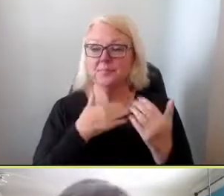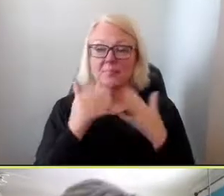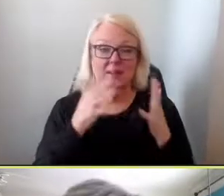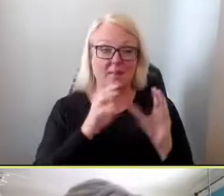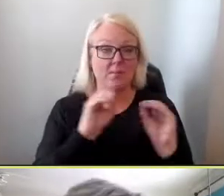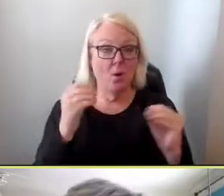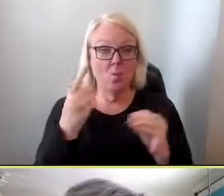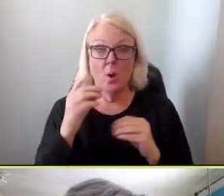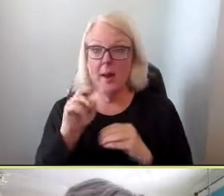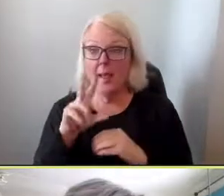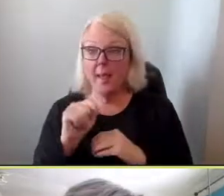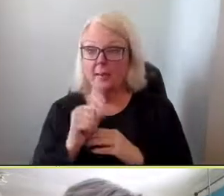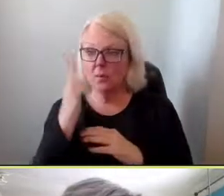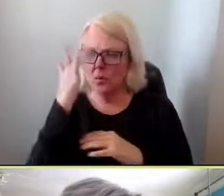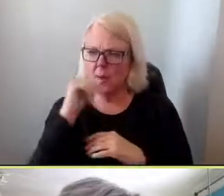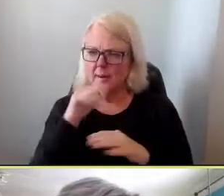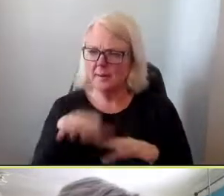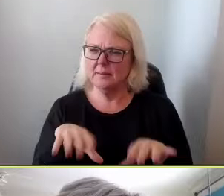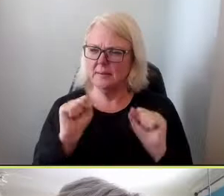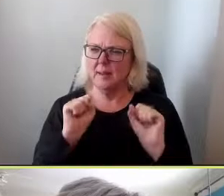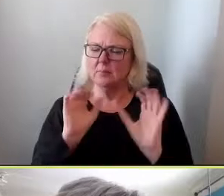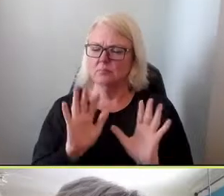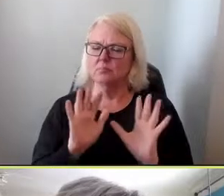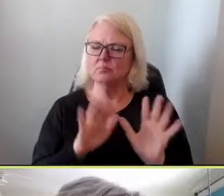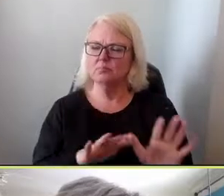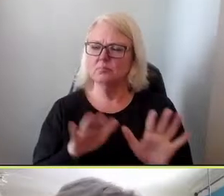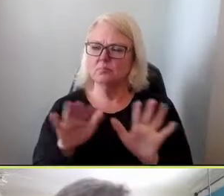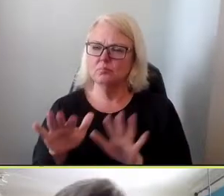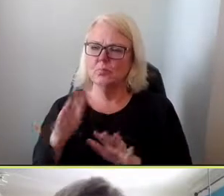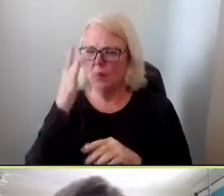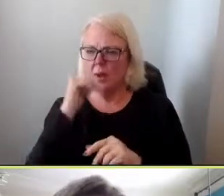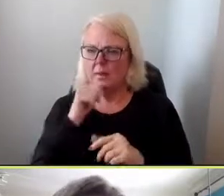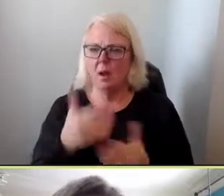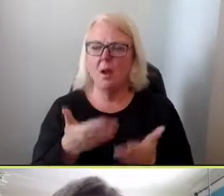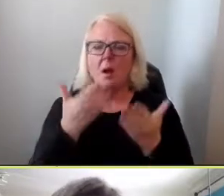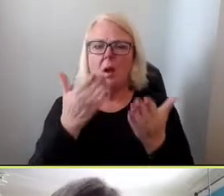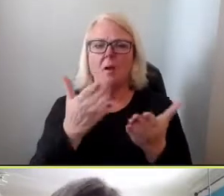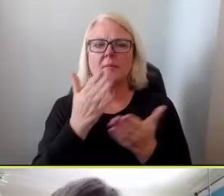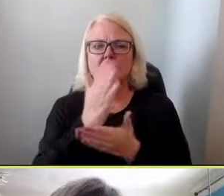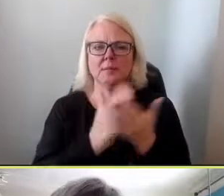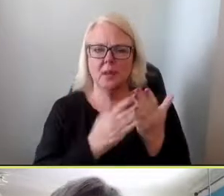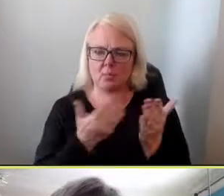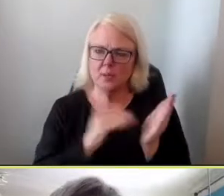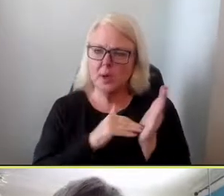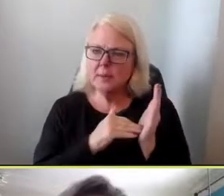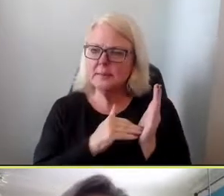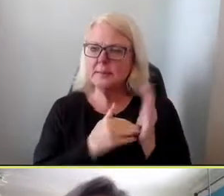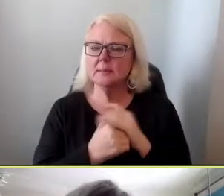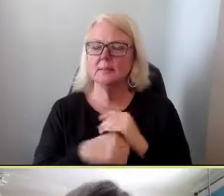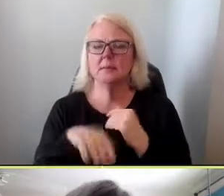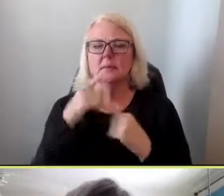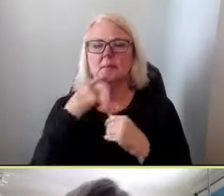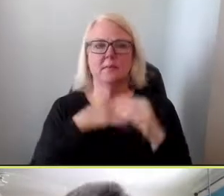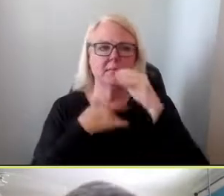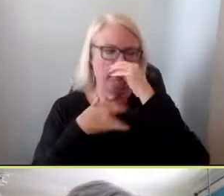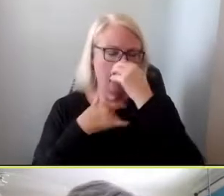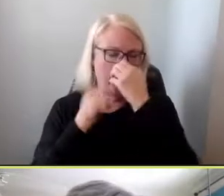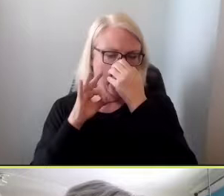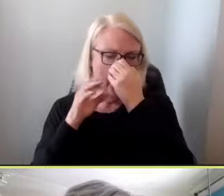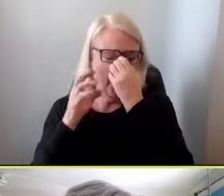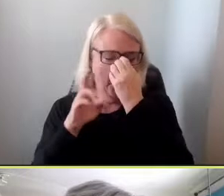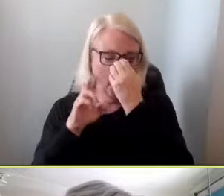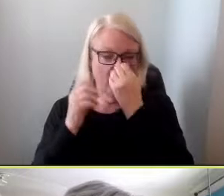one out, why not take a moment to linger? Why not offer some redundancy, a sense of return in